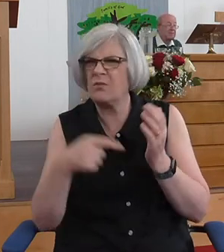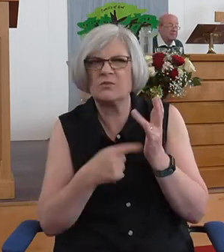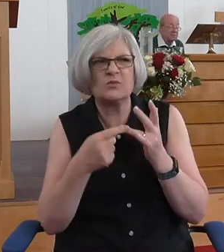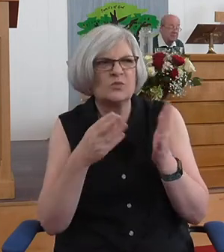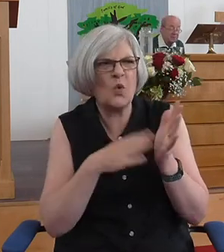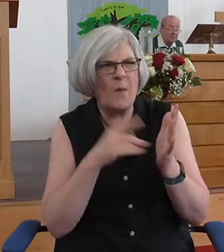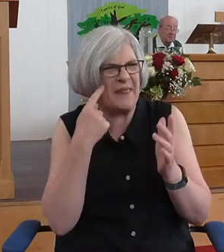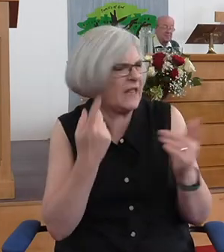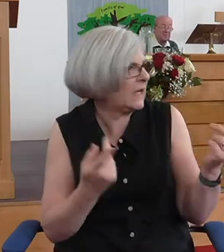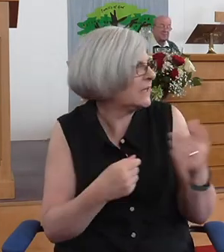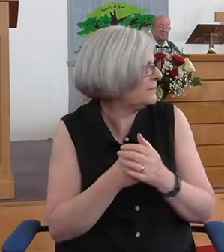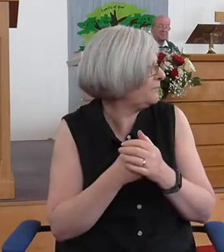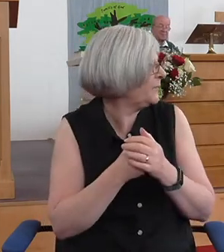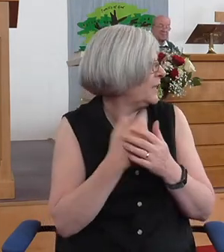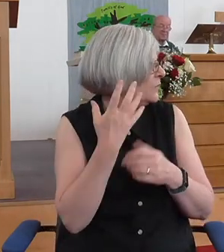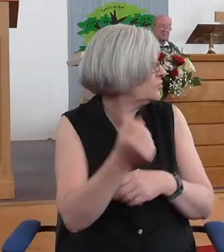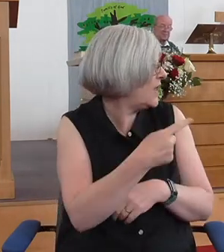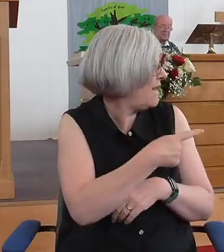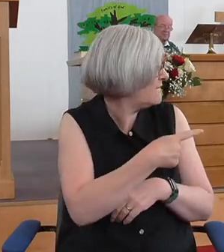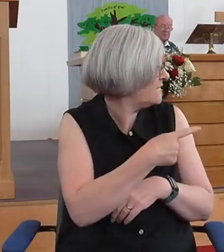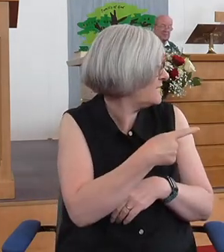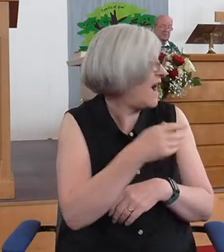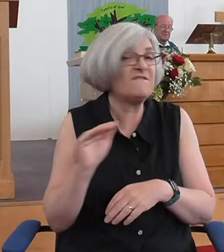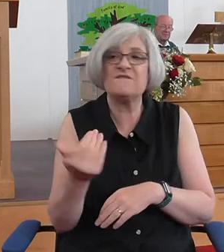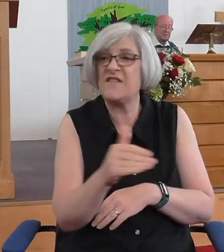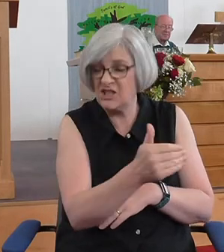Awesome, what have you got? Fish and a